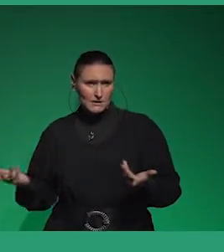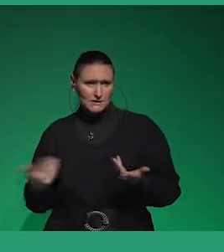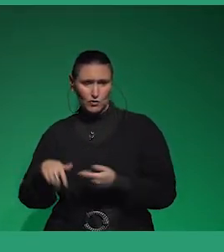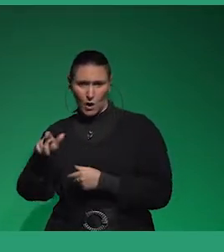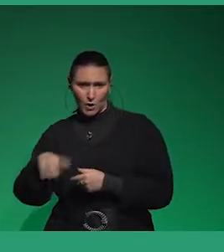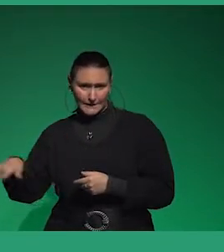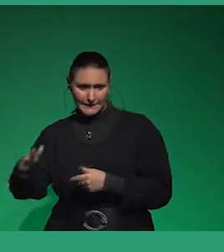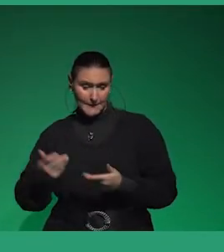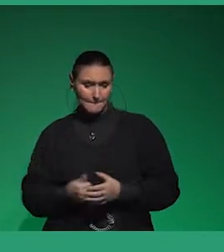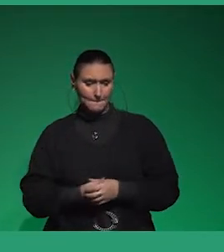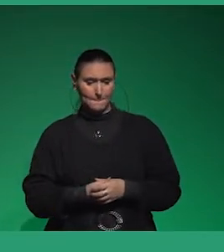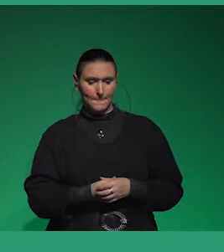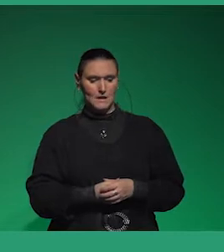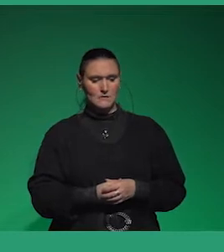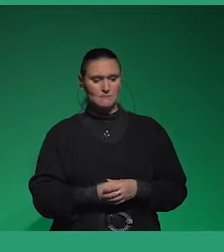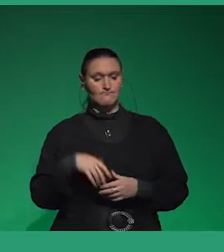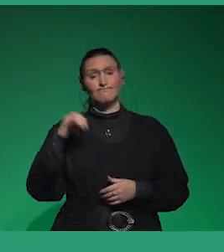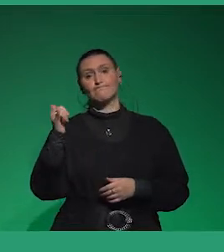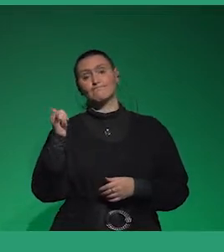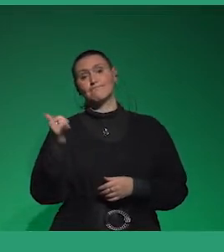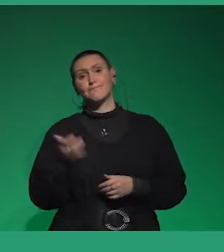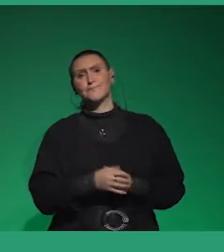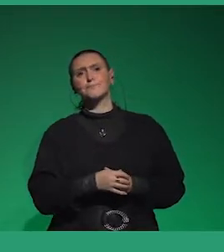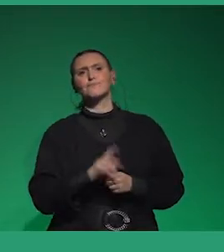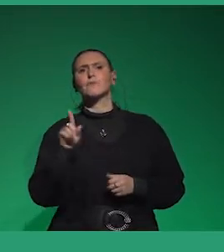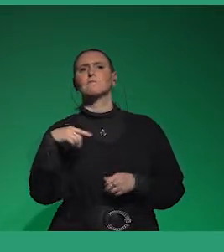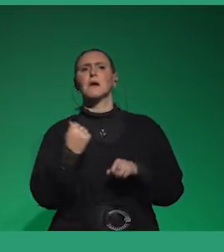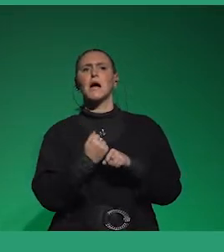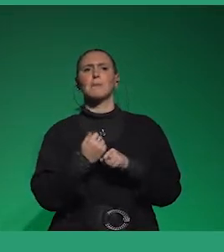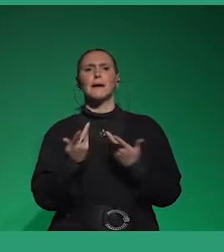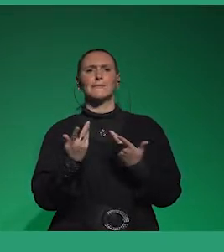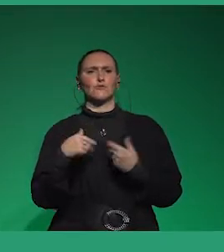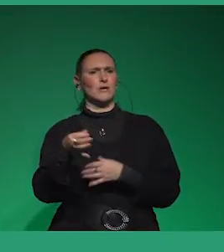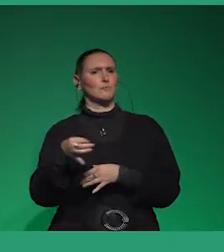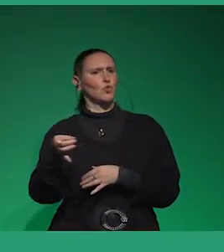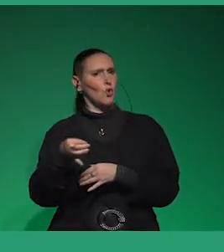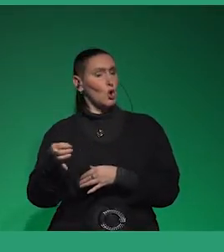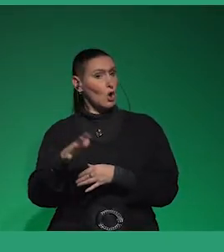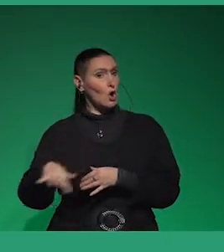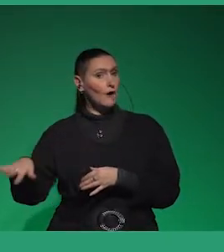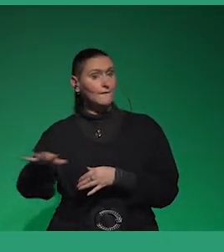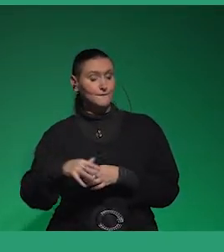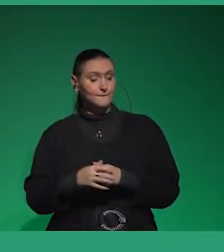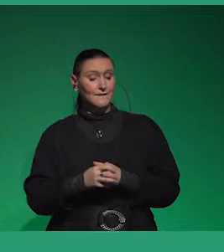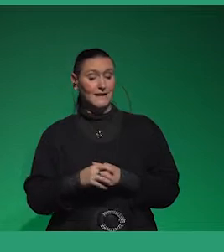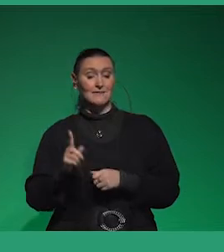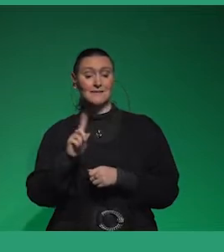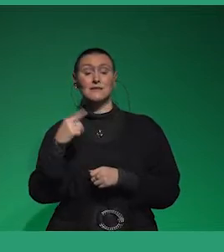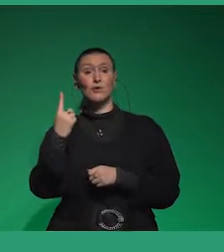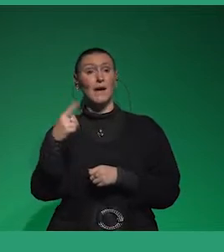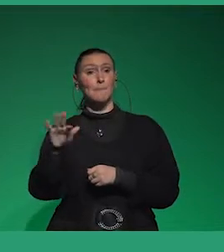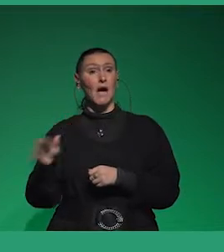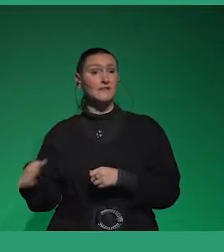Yeah, so because we are working in the village, not located in one area,